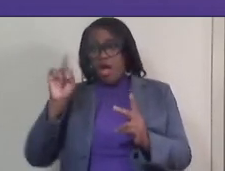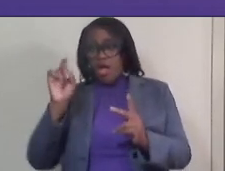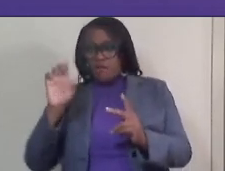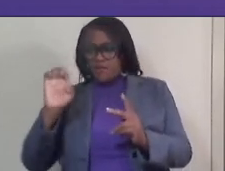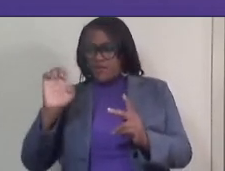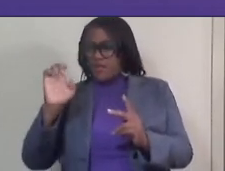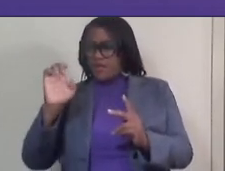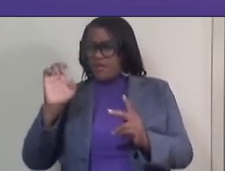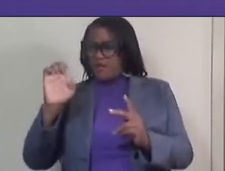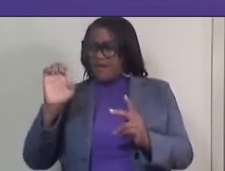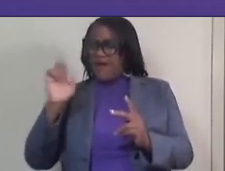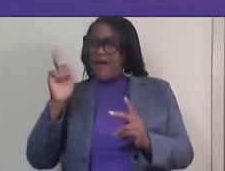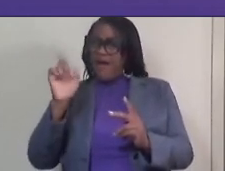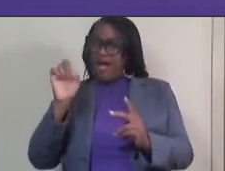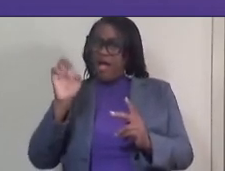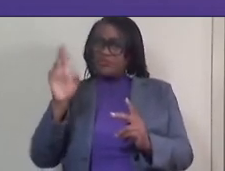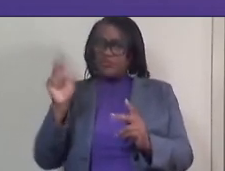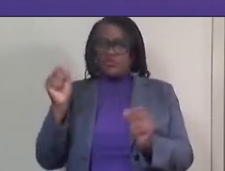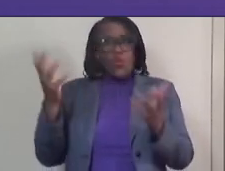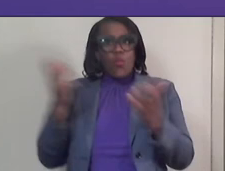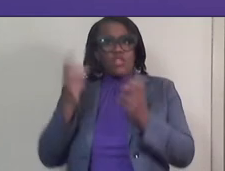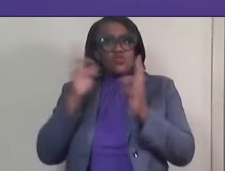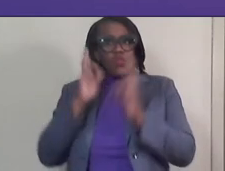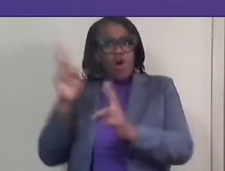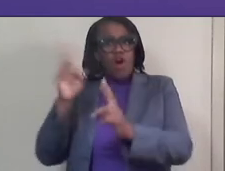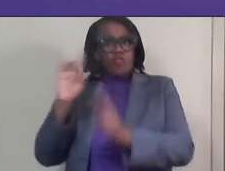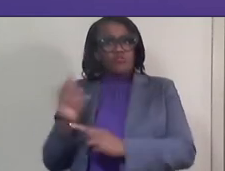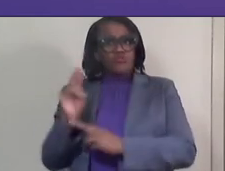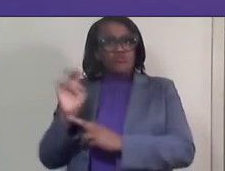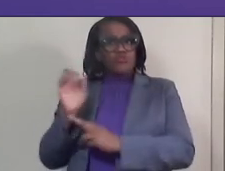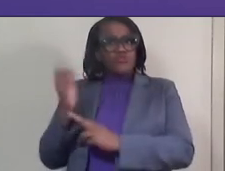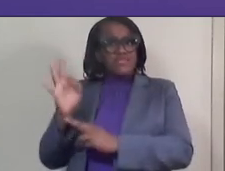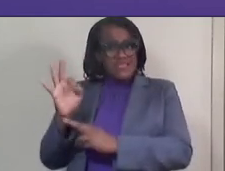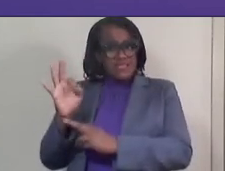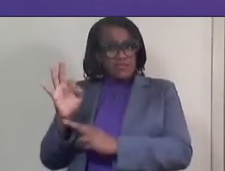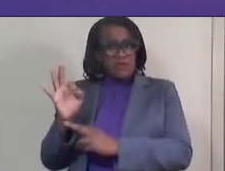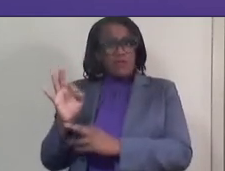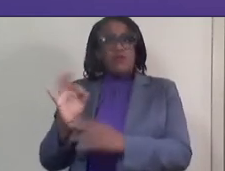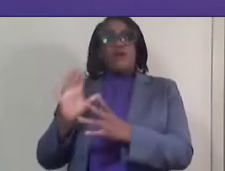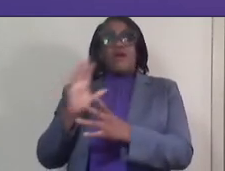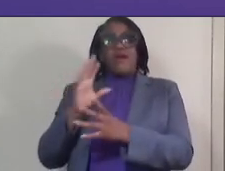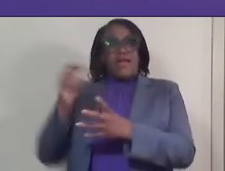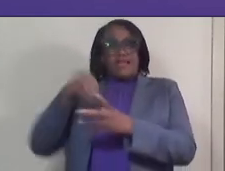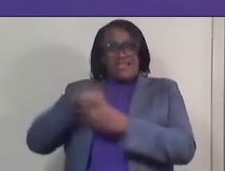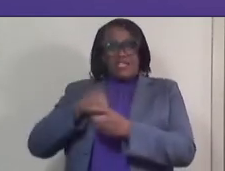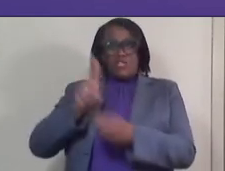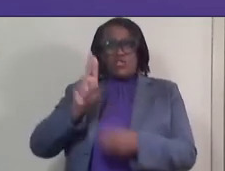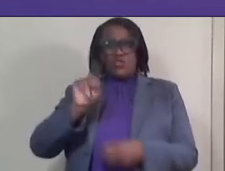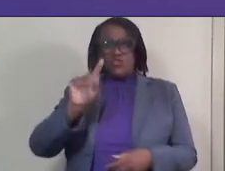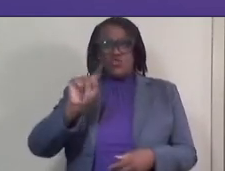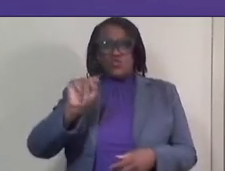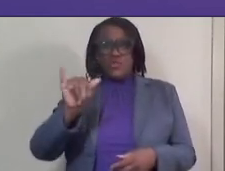honor Juneteenth and to do it in Unity Park, which is right at the foot of our street, also